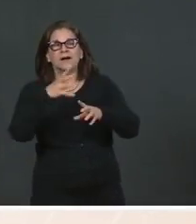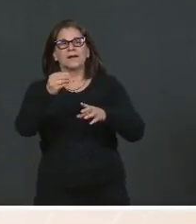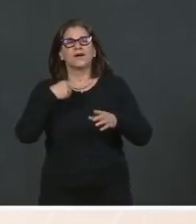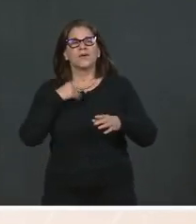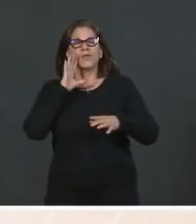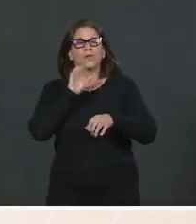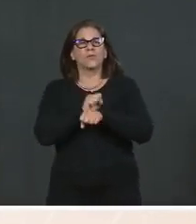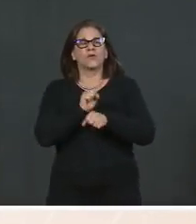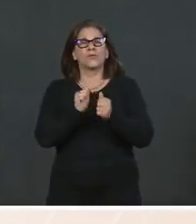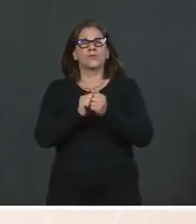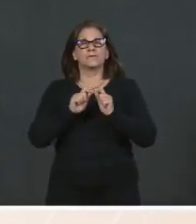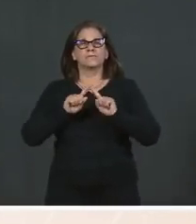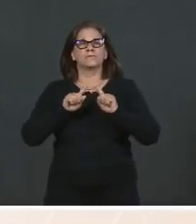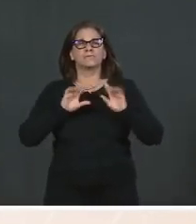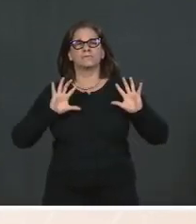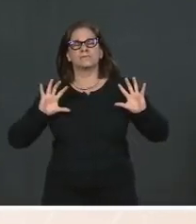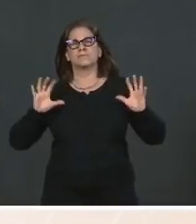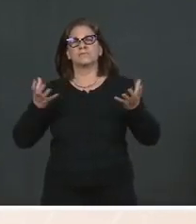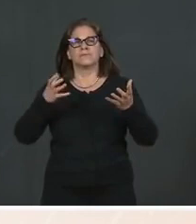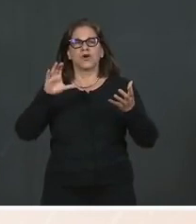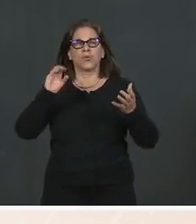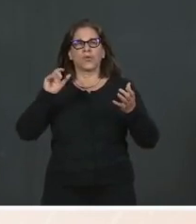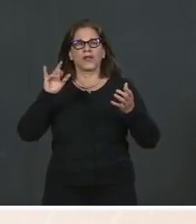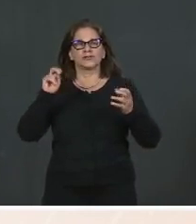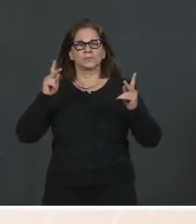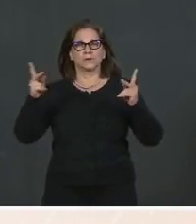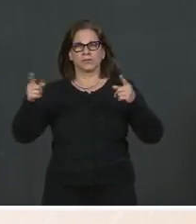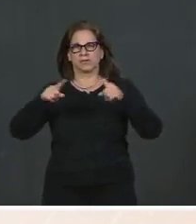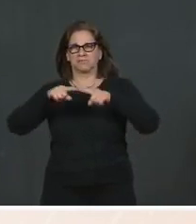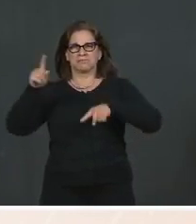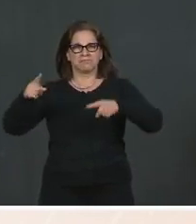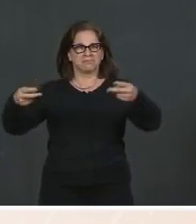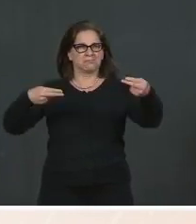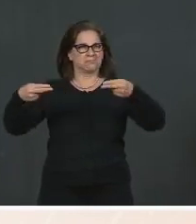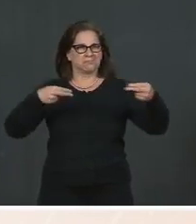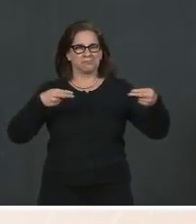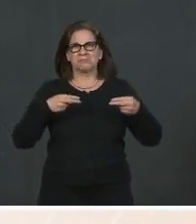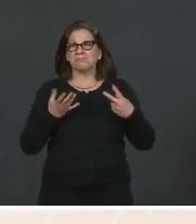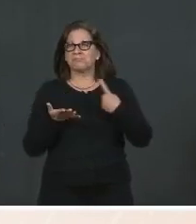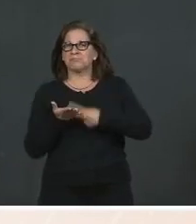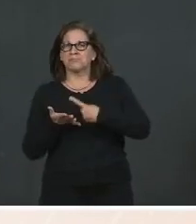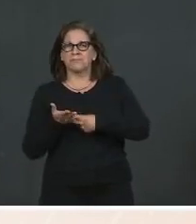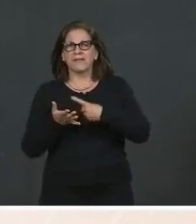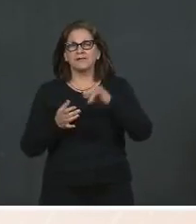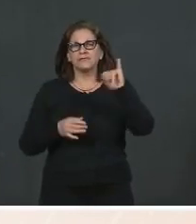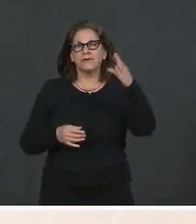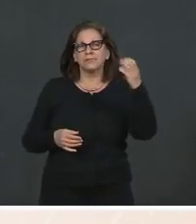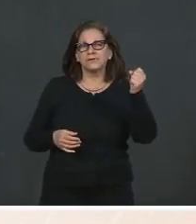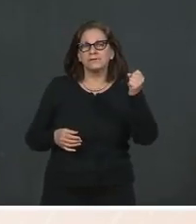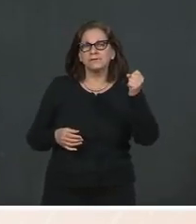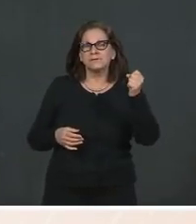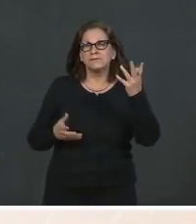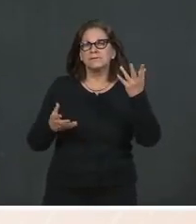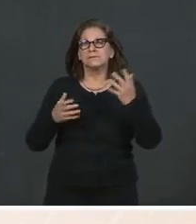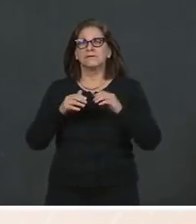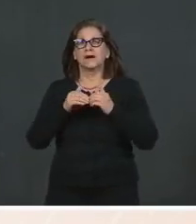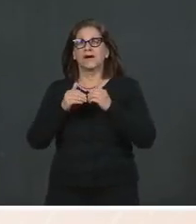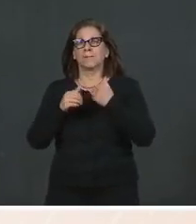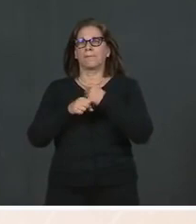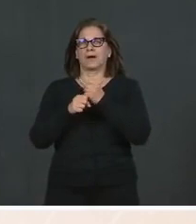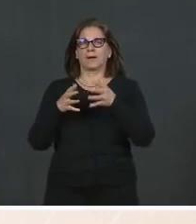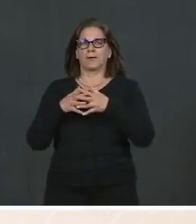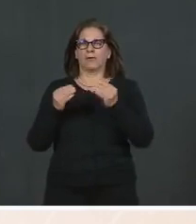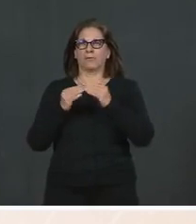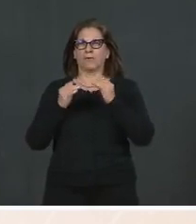input and ideas and determine the path forward, create good jobs, and make America more competitive. I also note that he's doing this in Pittsburgh, where